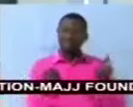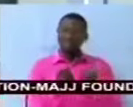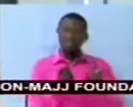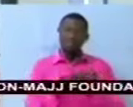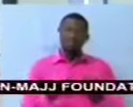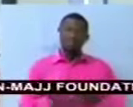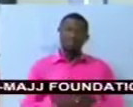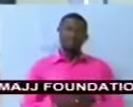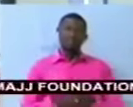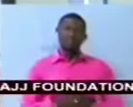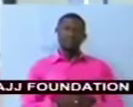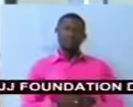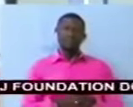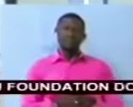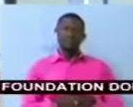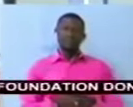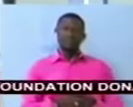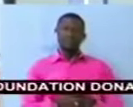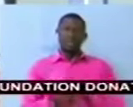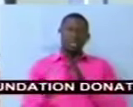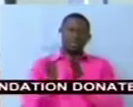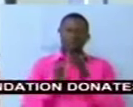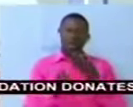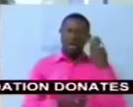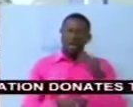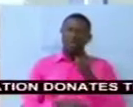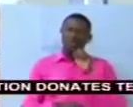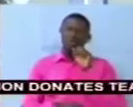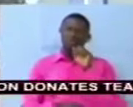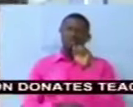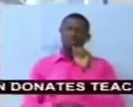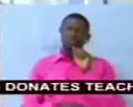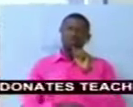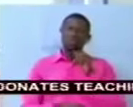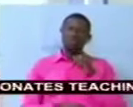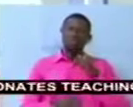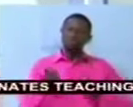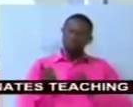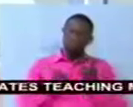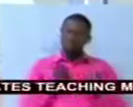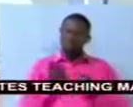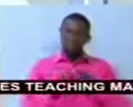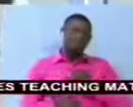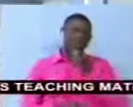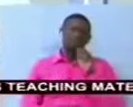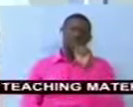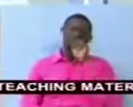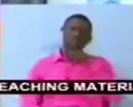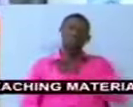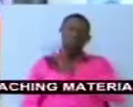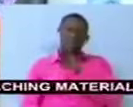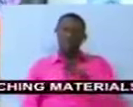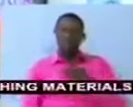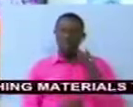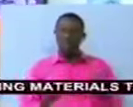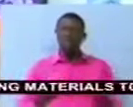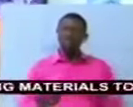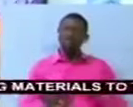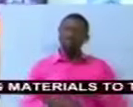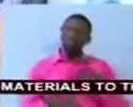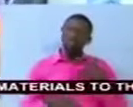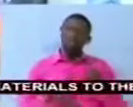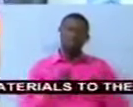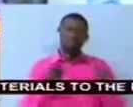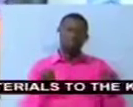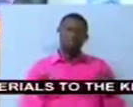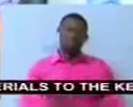impact it had on you and your family wax ñu nak li ban lorangé la la indil yow yak say njabot lorangé bu ñëkke bi moy the